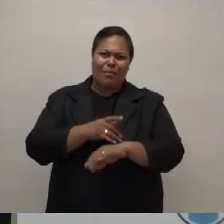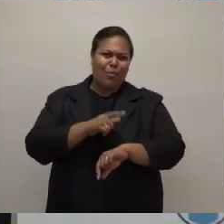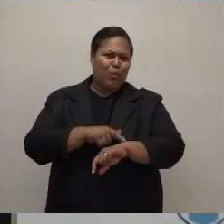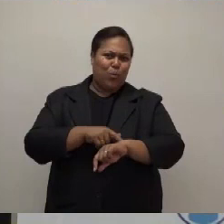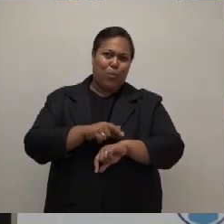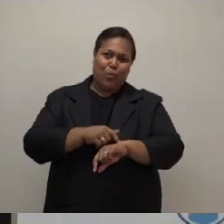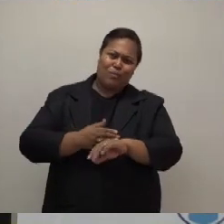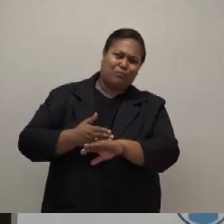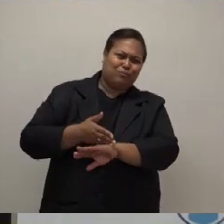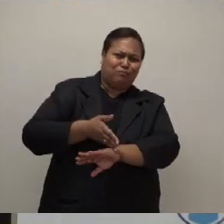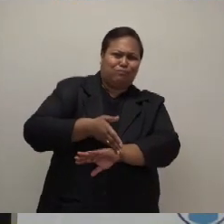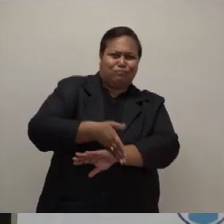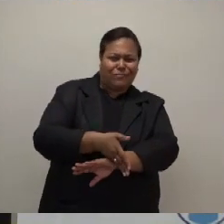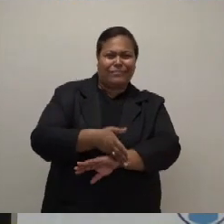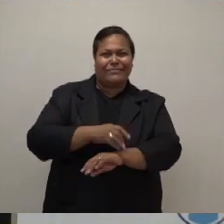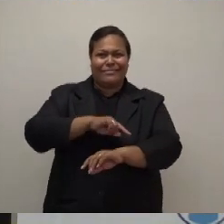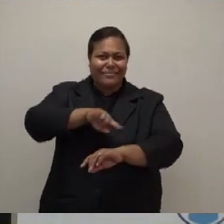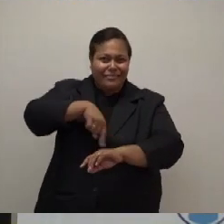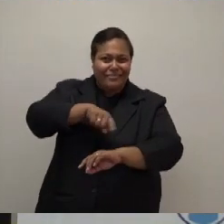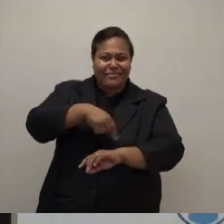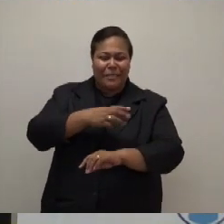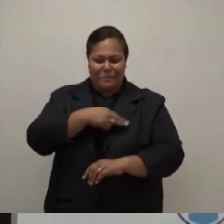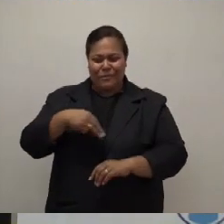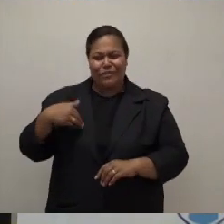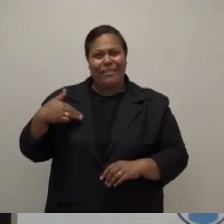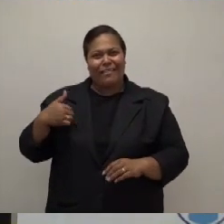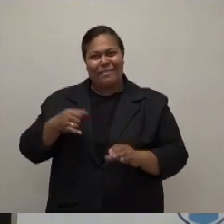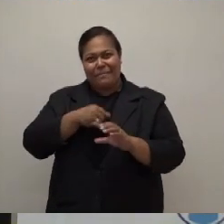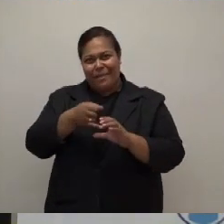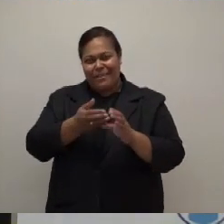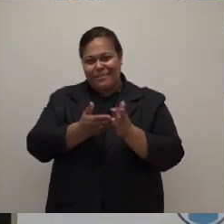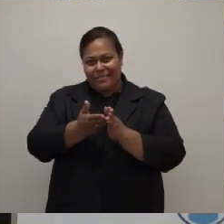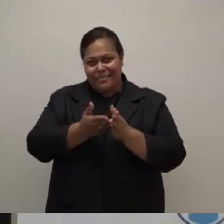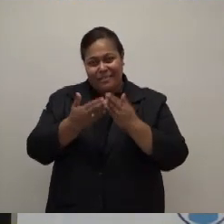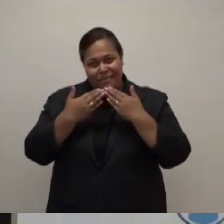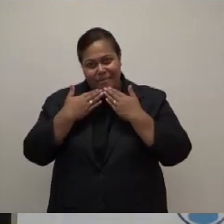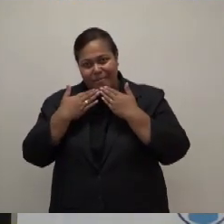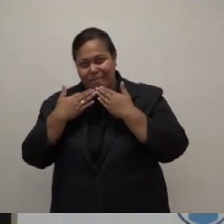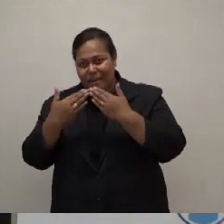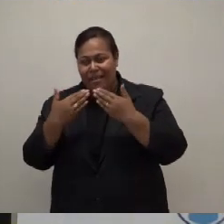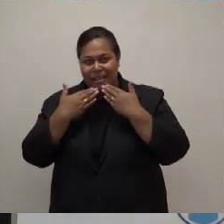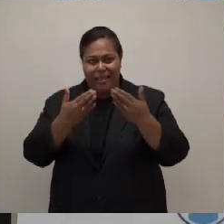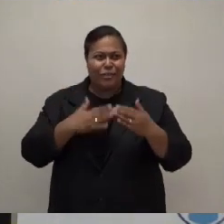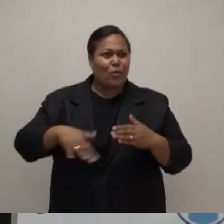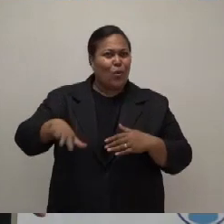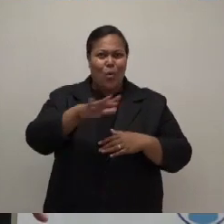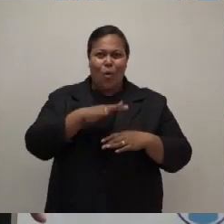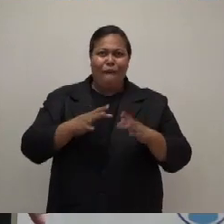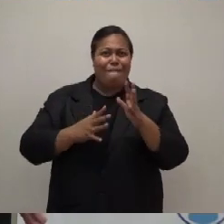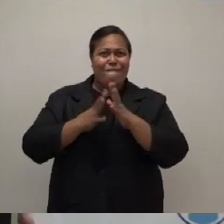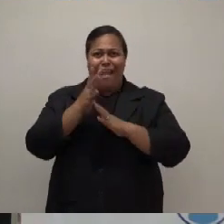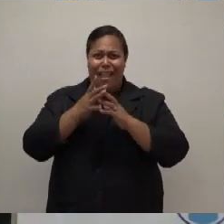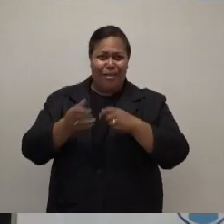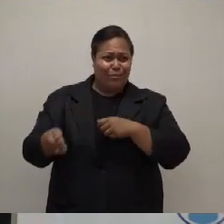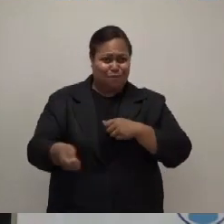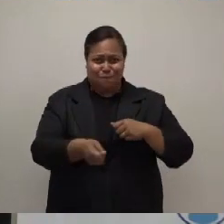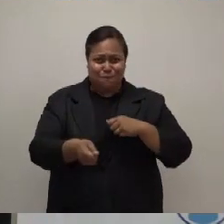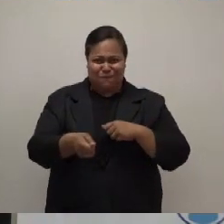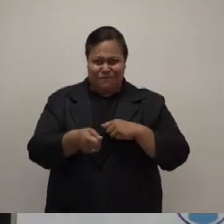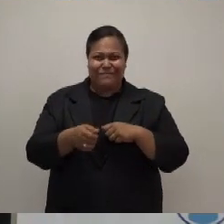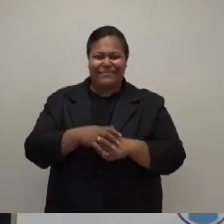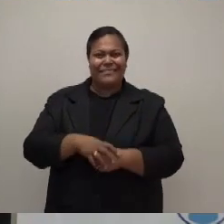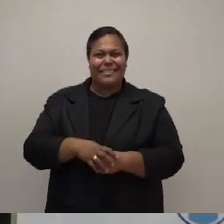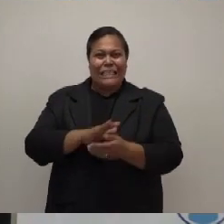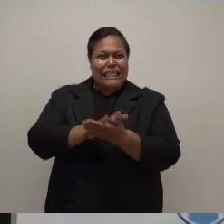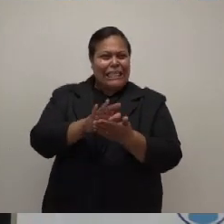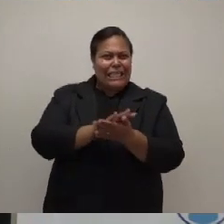the Ministry of Health and Medical Services. Binaka to our firefighters who have sanitized buildings,